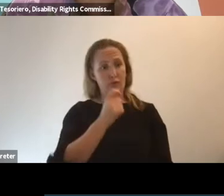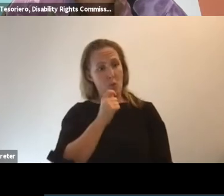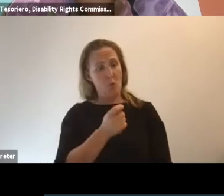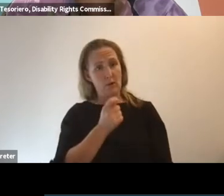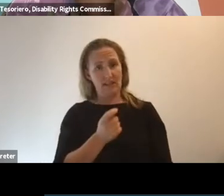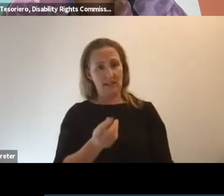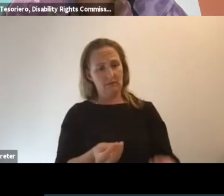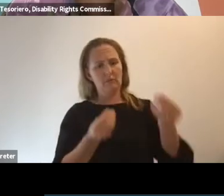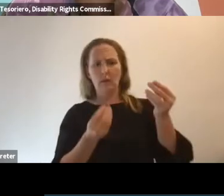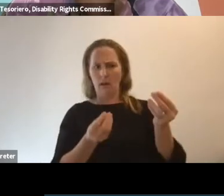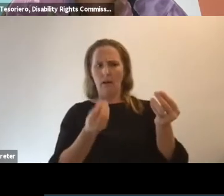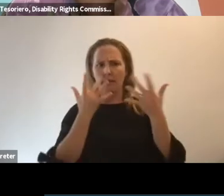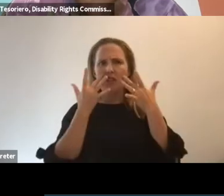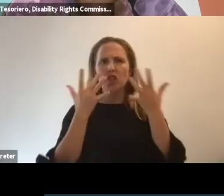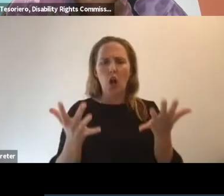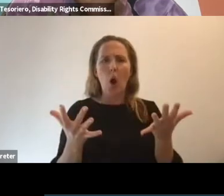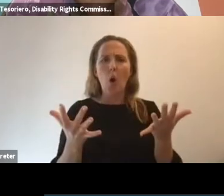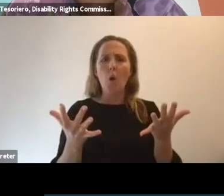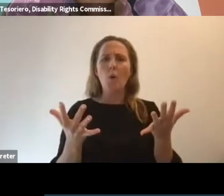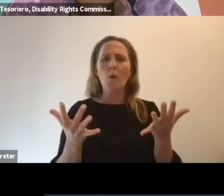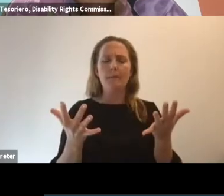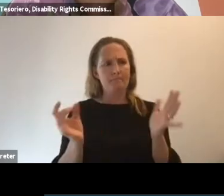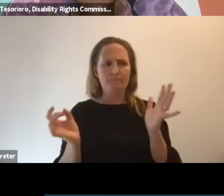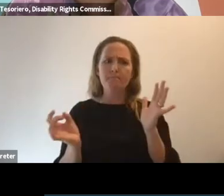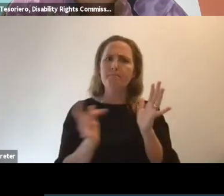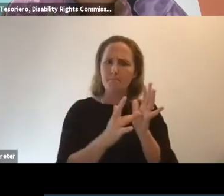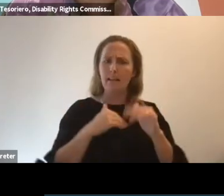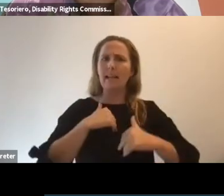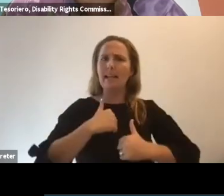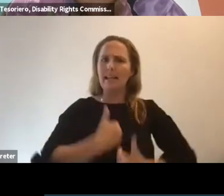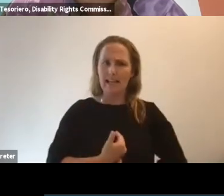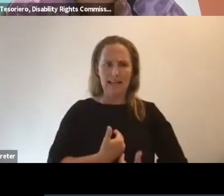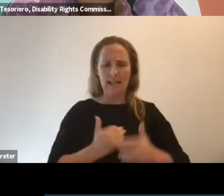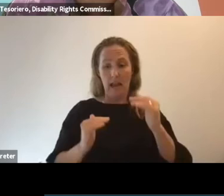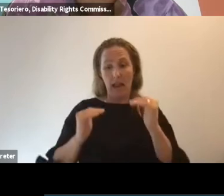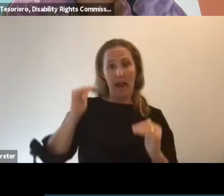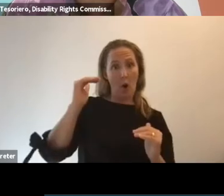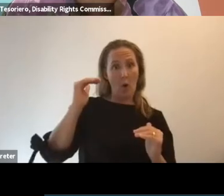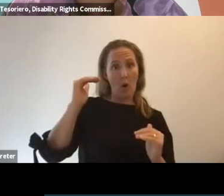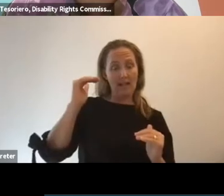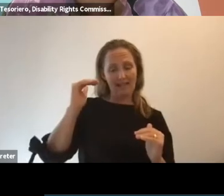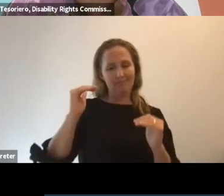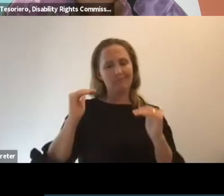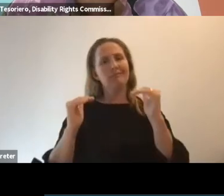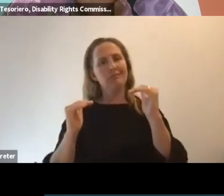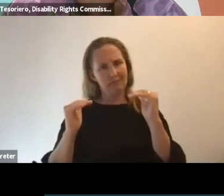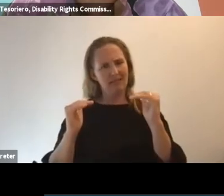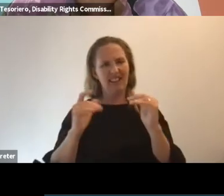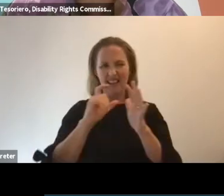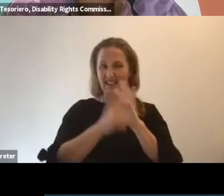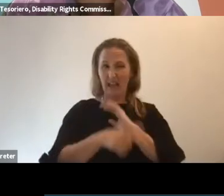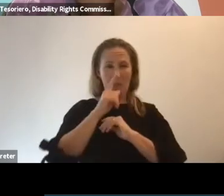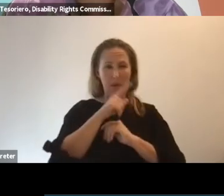on the critical need to address some of the inequalities that disabled people face. And you touched on the